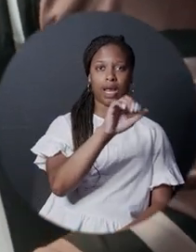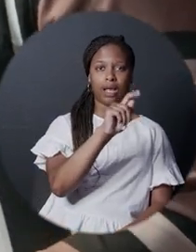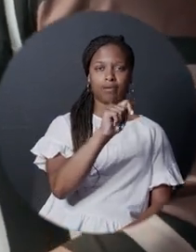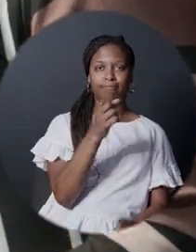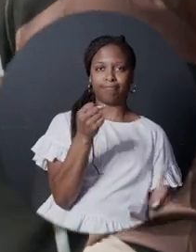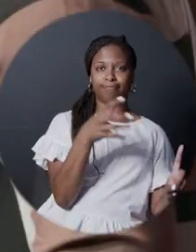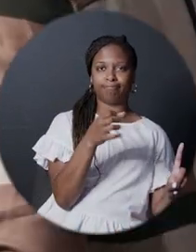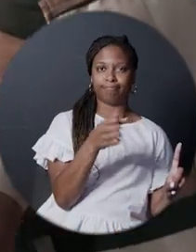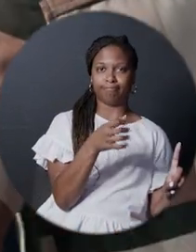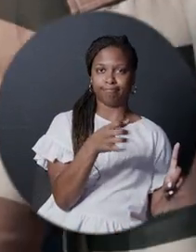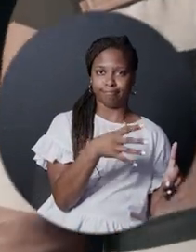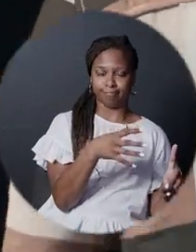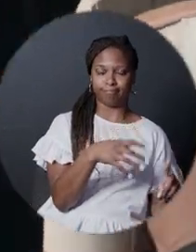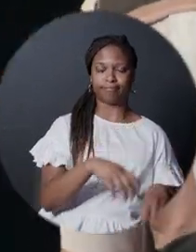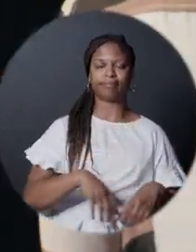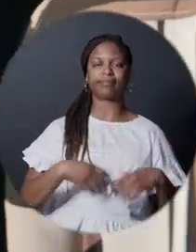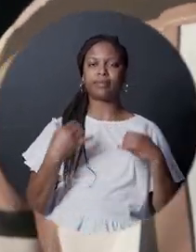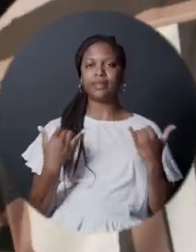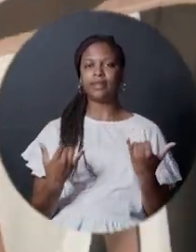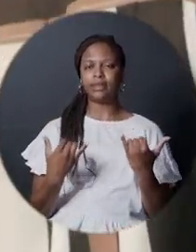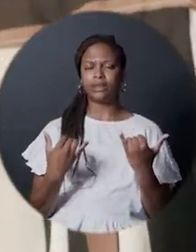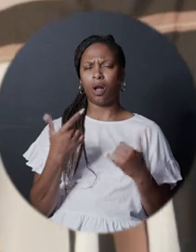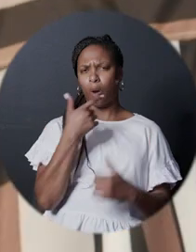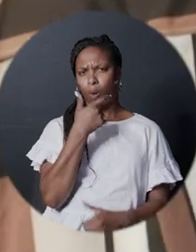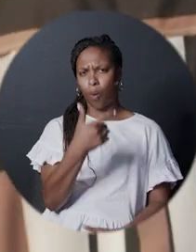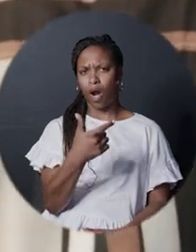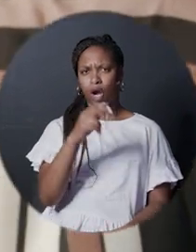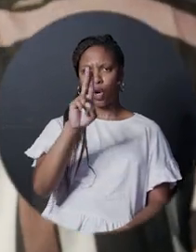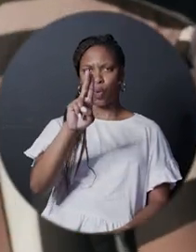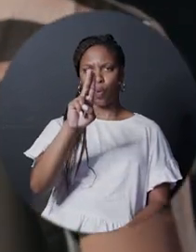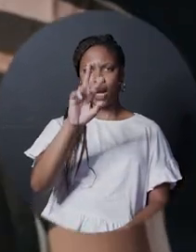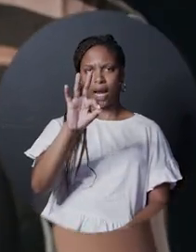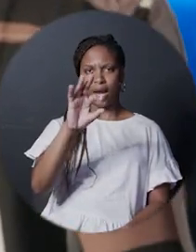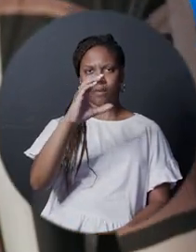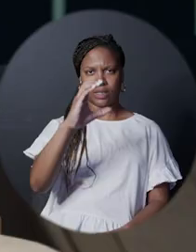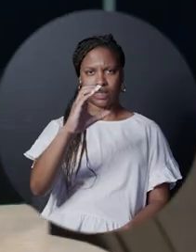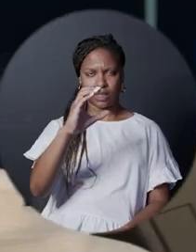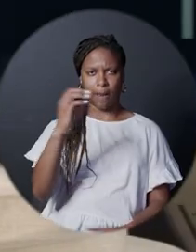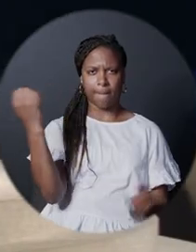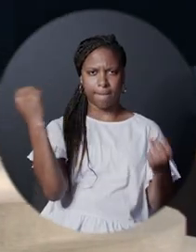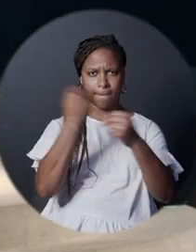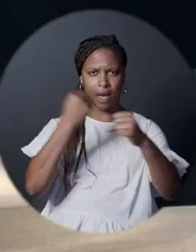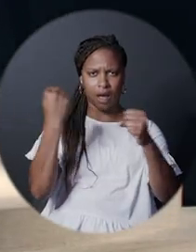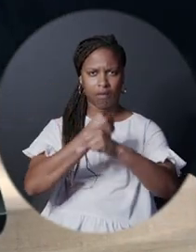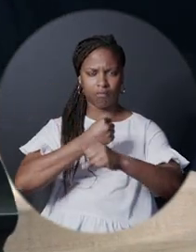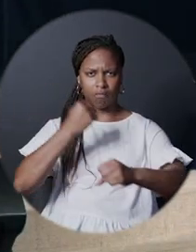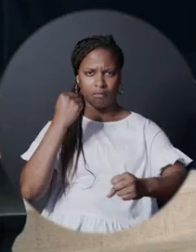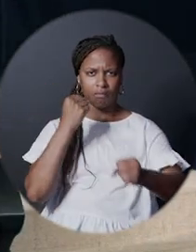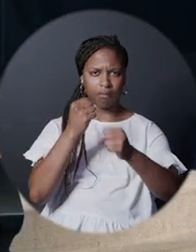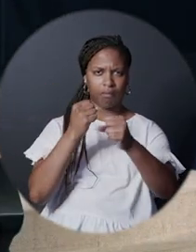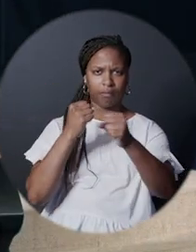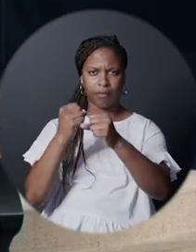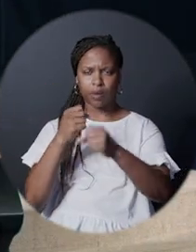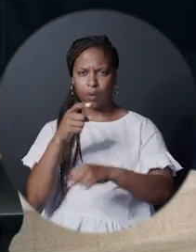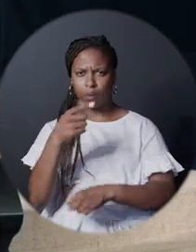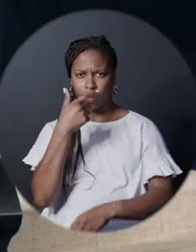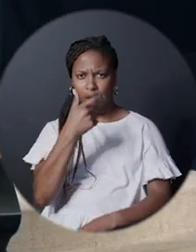Reacting is retaliation. Now, anybody watch UFC? Anybody watch boxing?